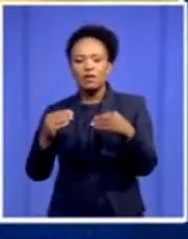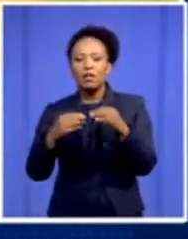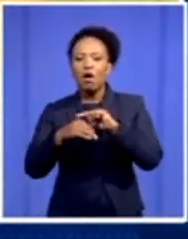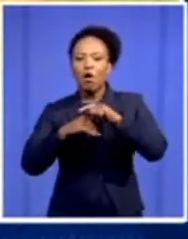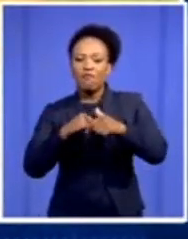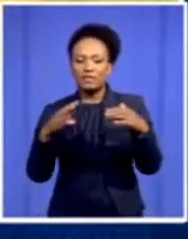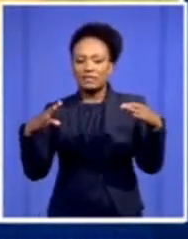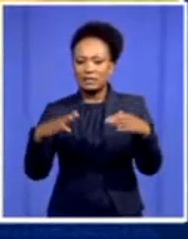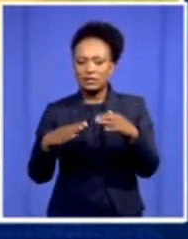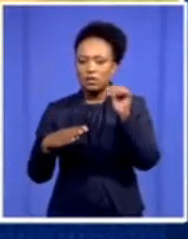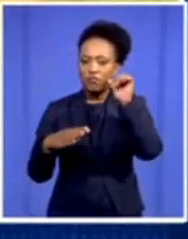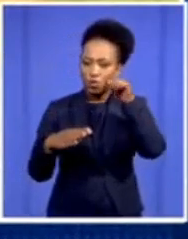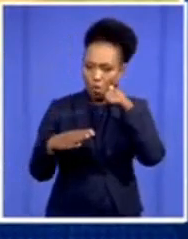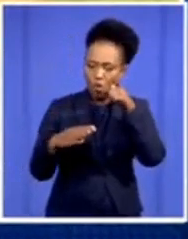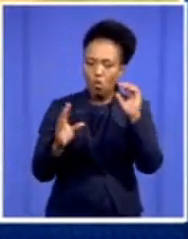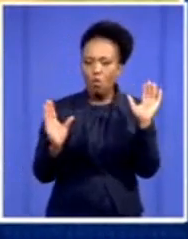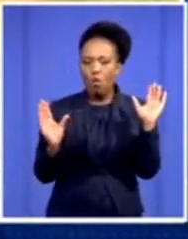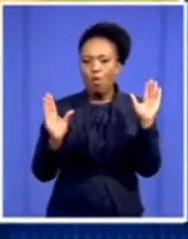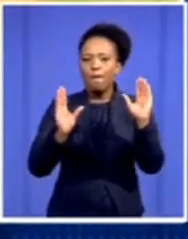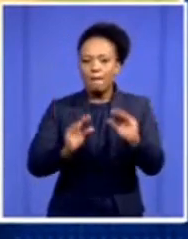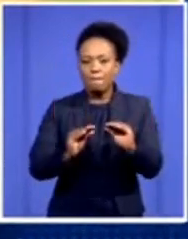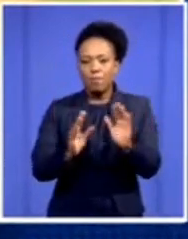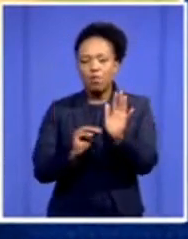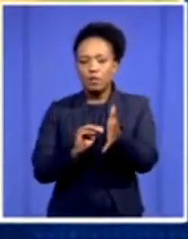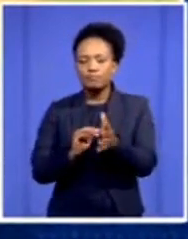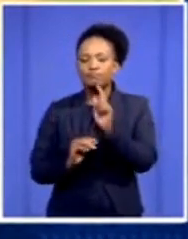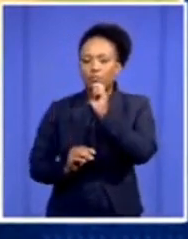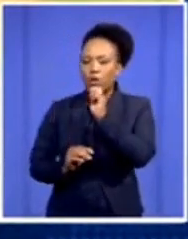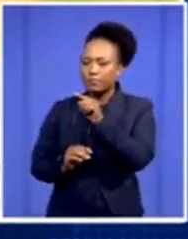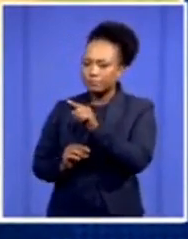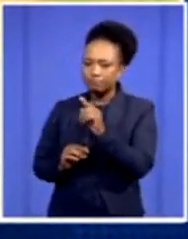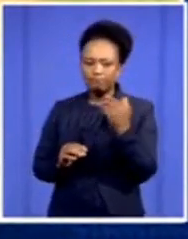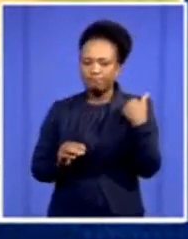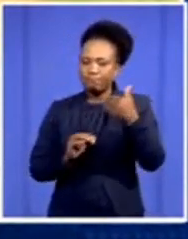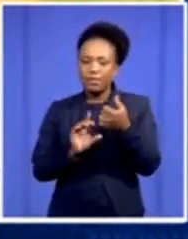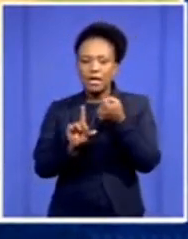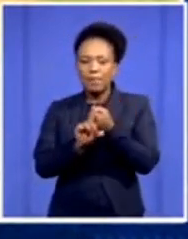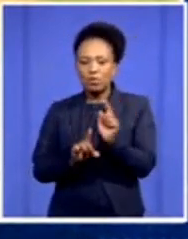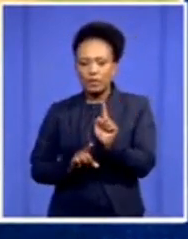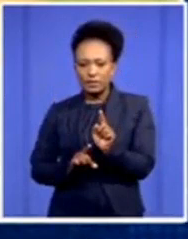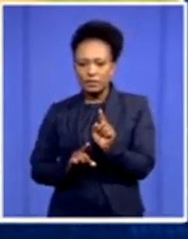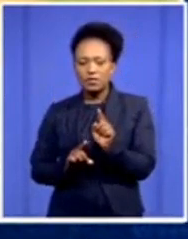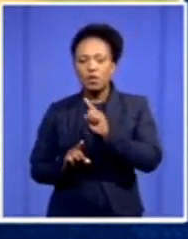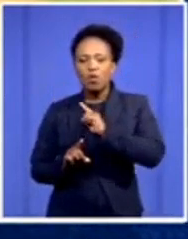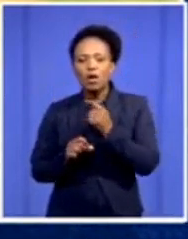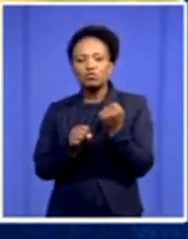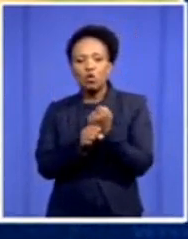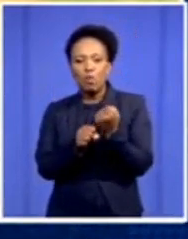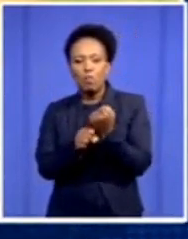good morning to you. What have been the impacts of the scaling down of work at the power station?